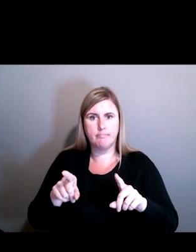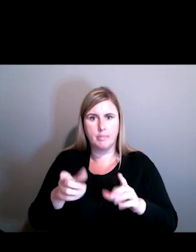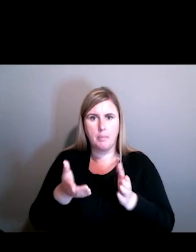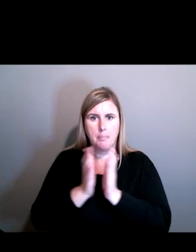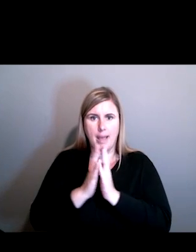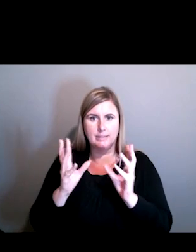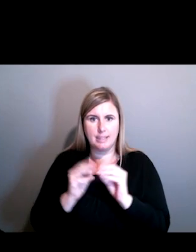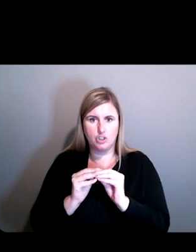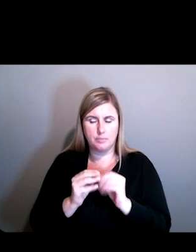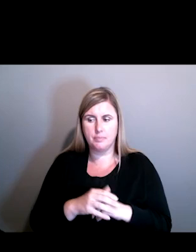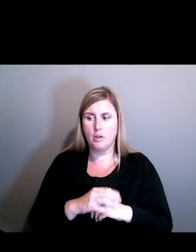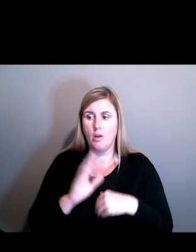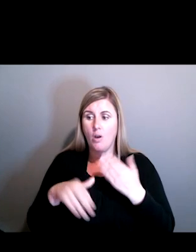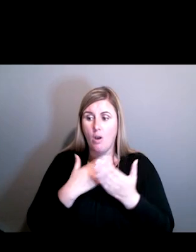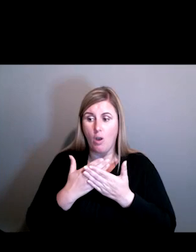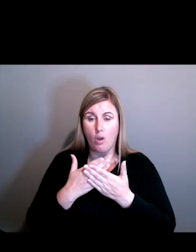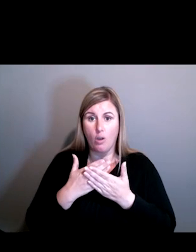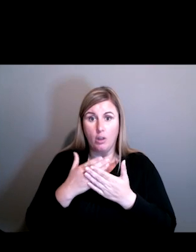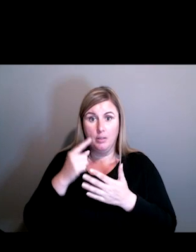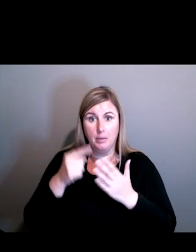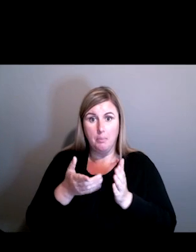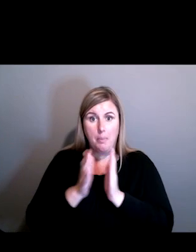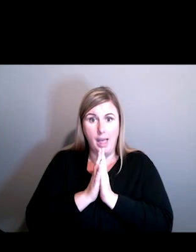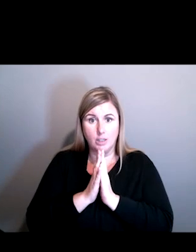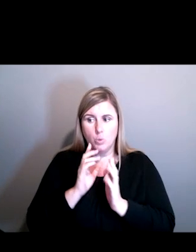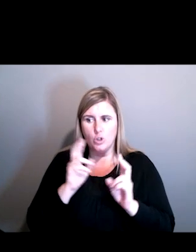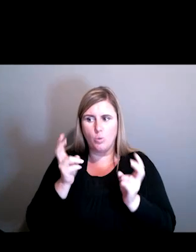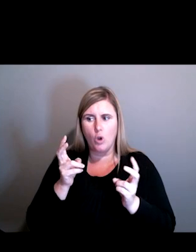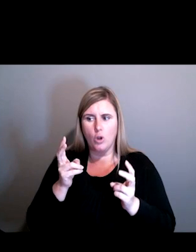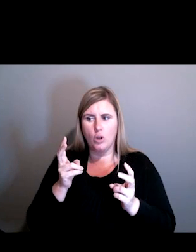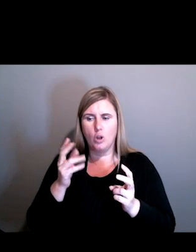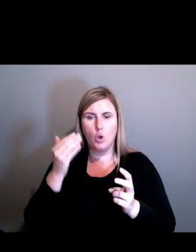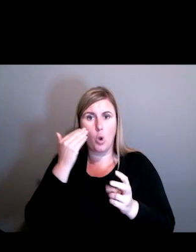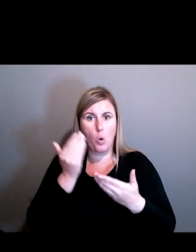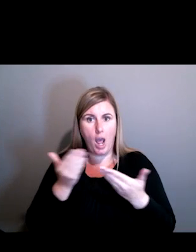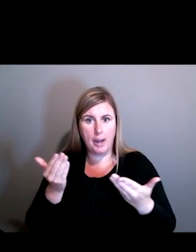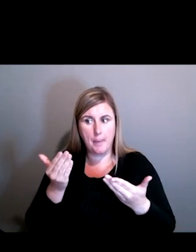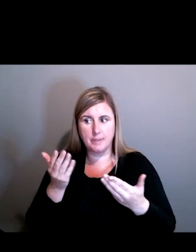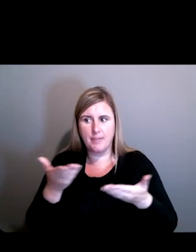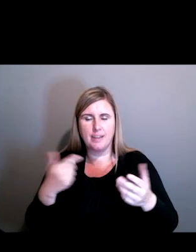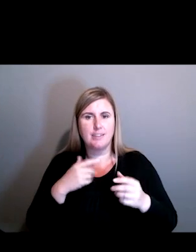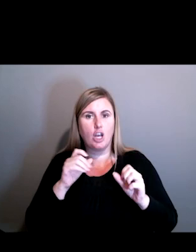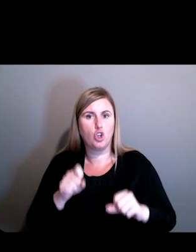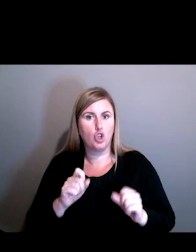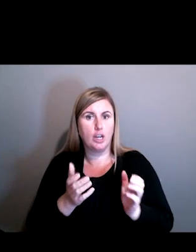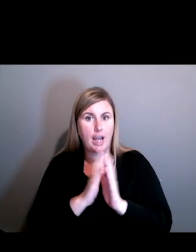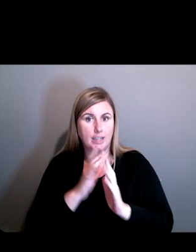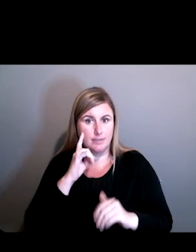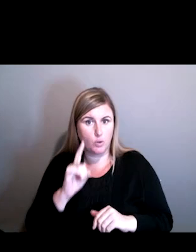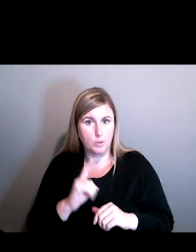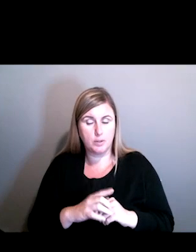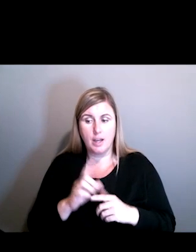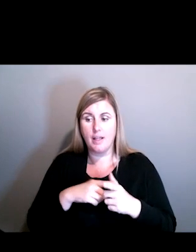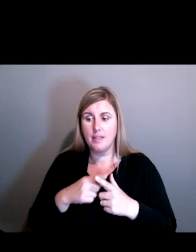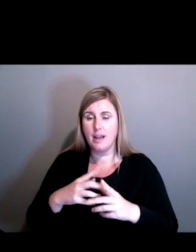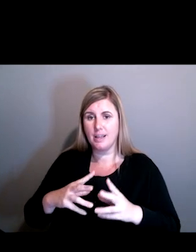session. So all of those mans were, quote, known items and things that I could ask for. And then accepting